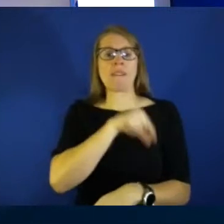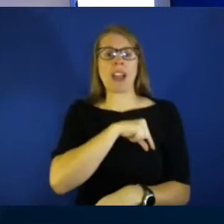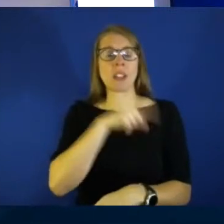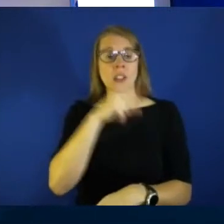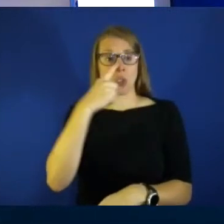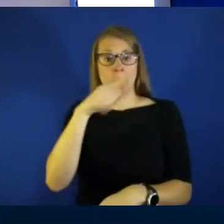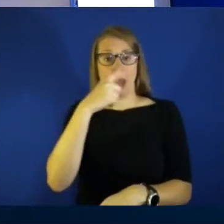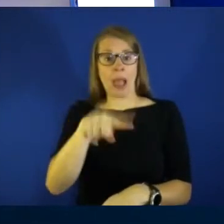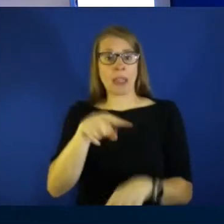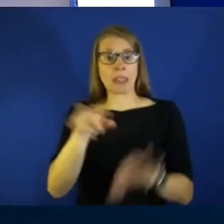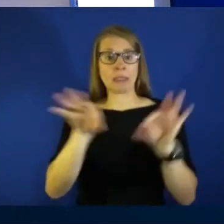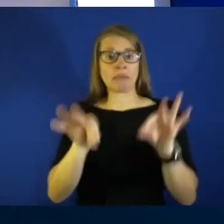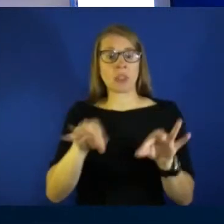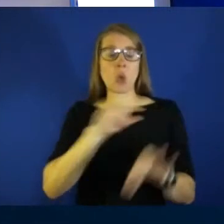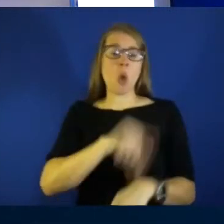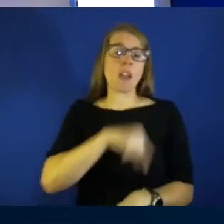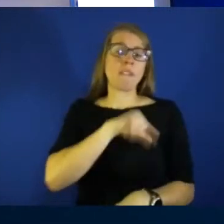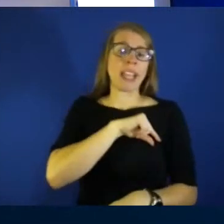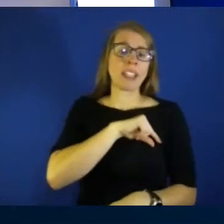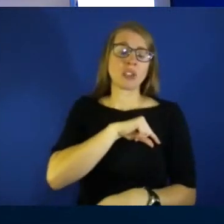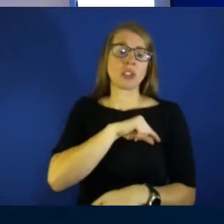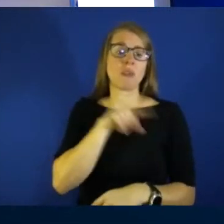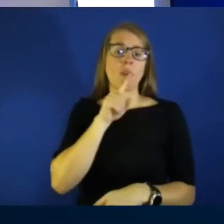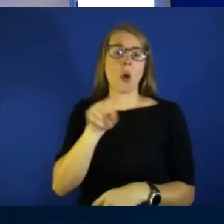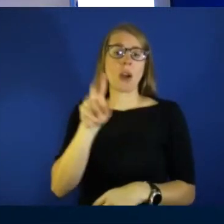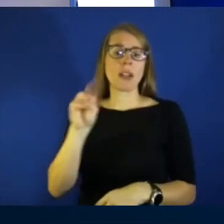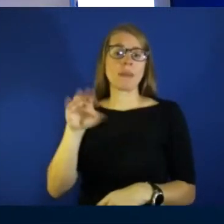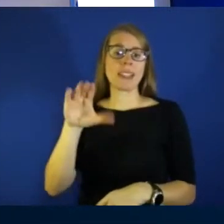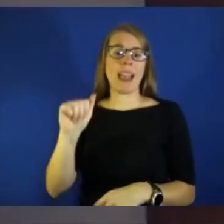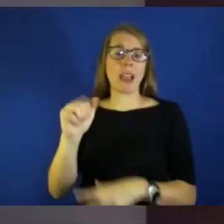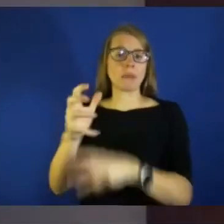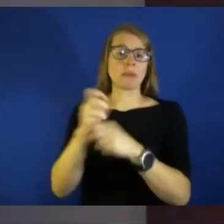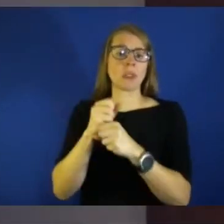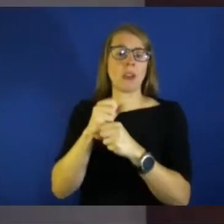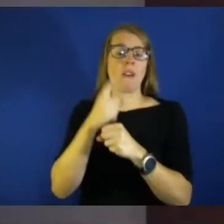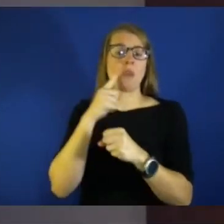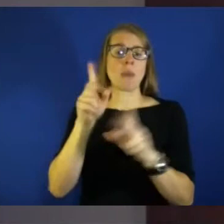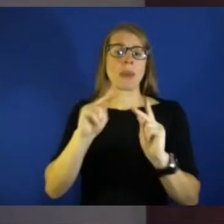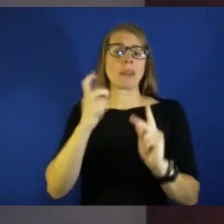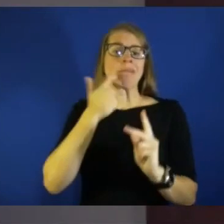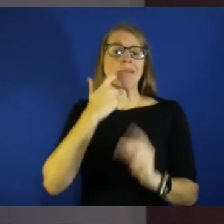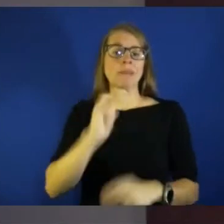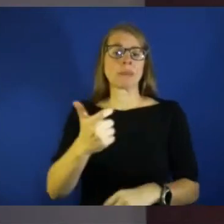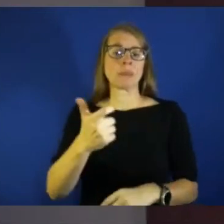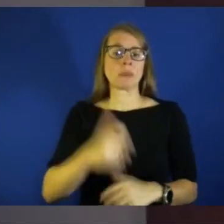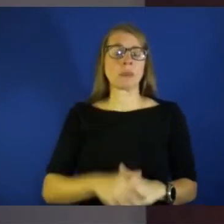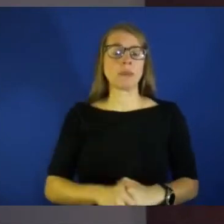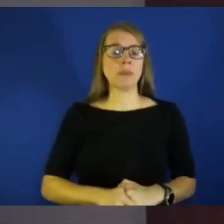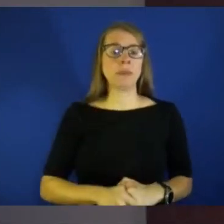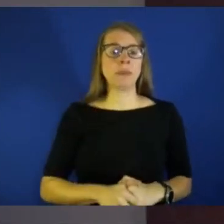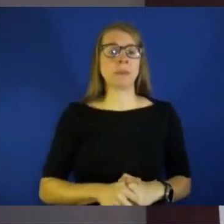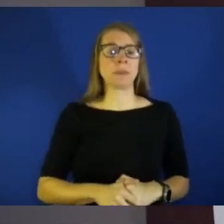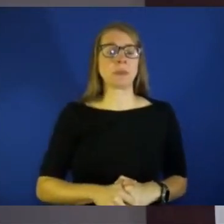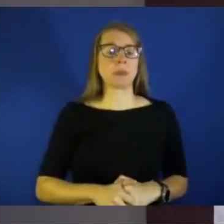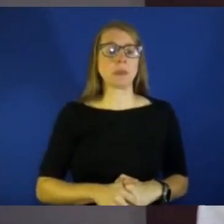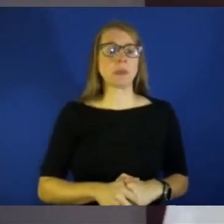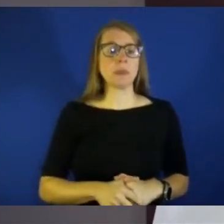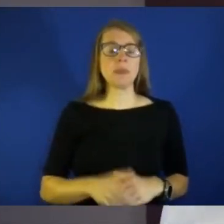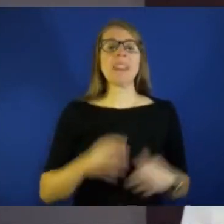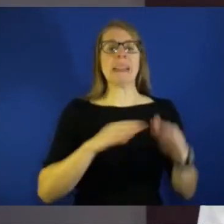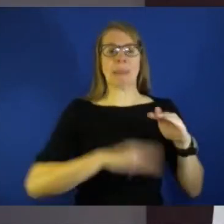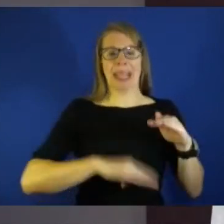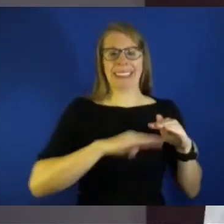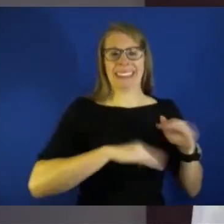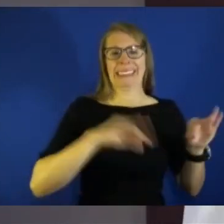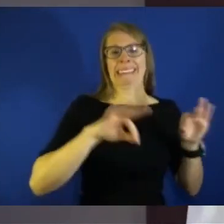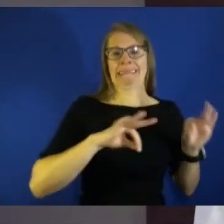the qualifications of monoclonal antibodies for those just joining us? Yeah. I'll go over the basics. Basics. There's